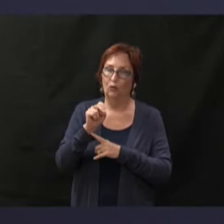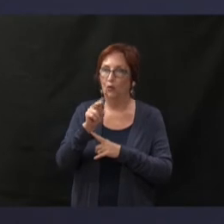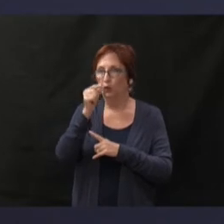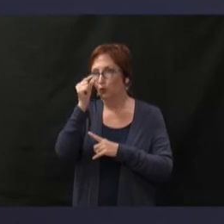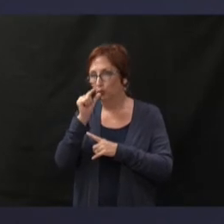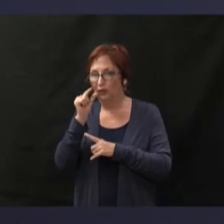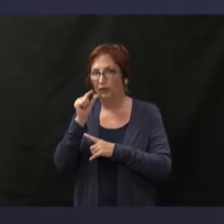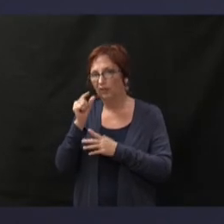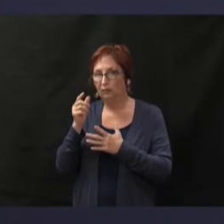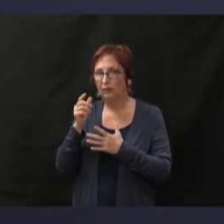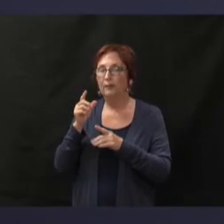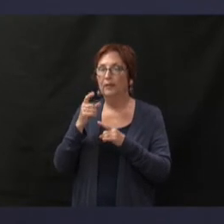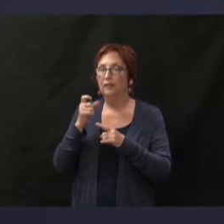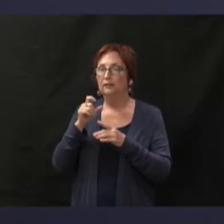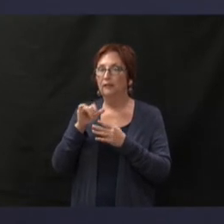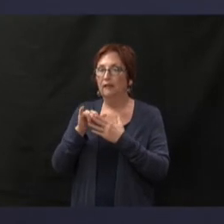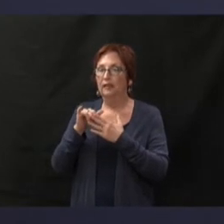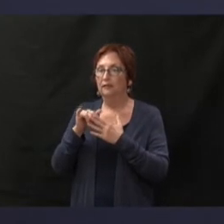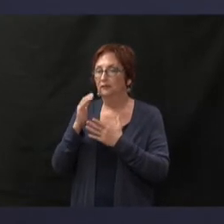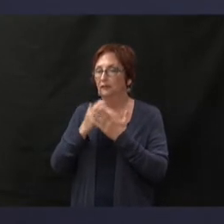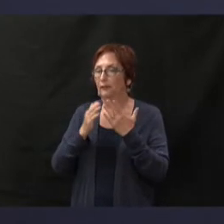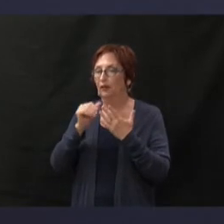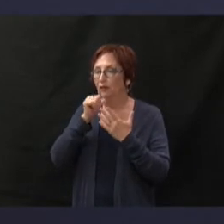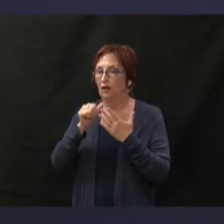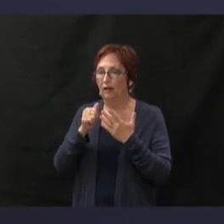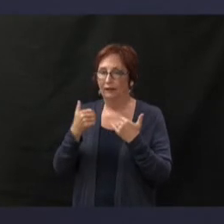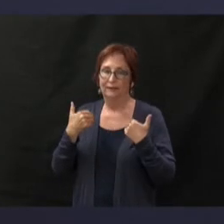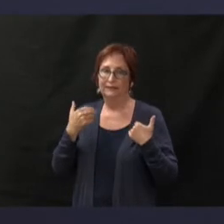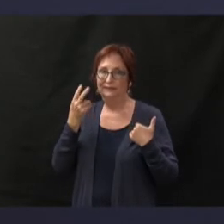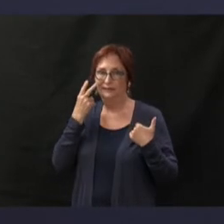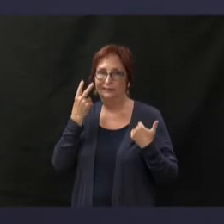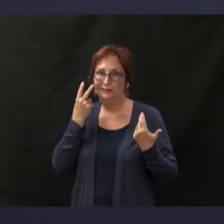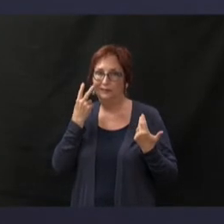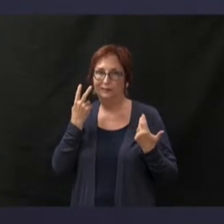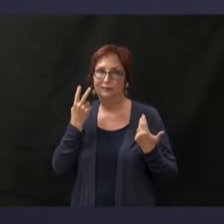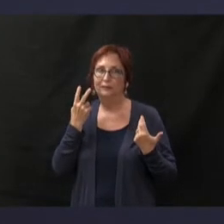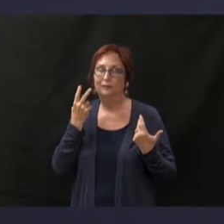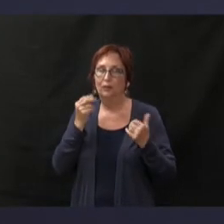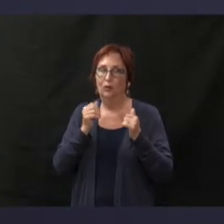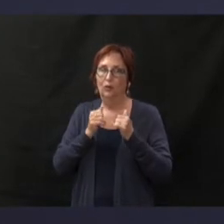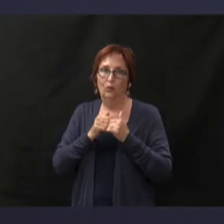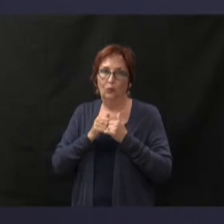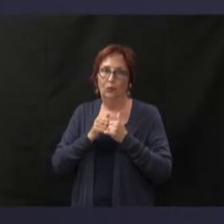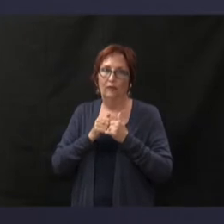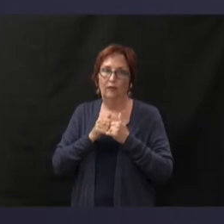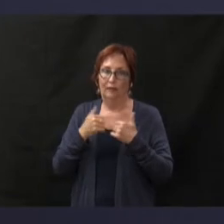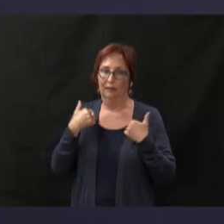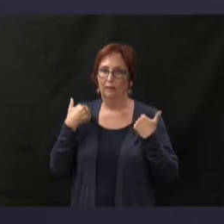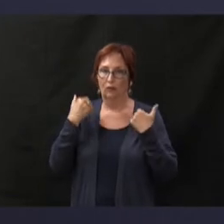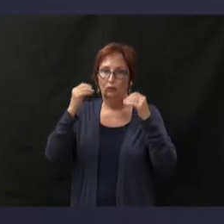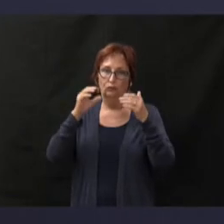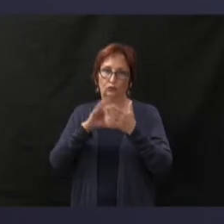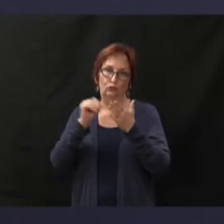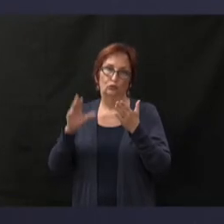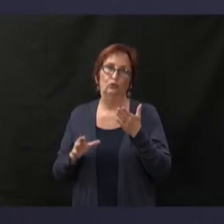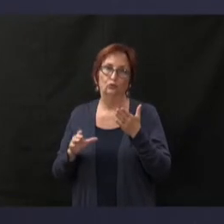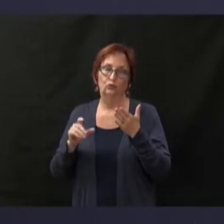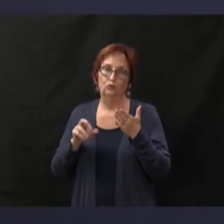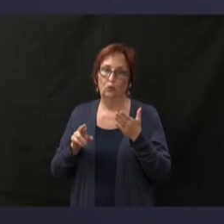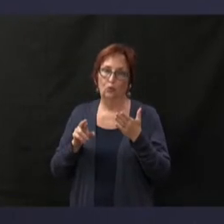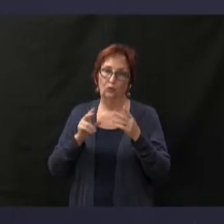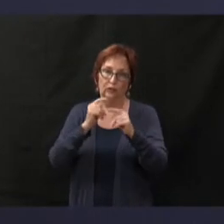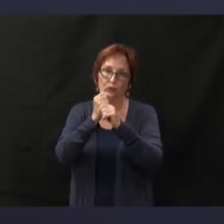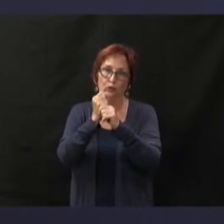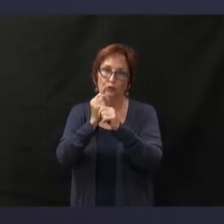because that's not something that's going to come, you're going to come across with a remedial student or a young student that you're teaching.